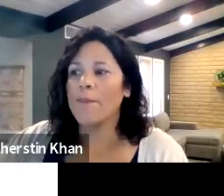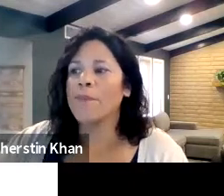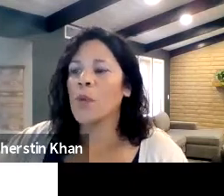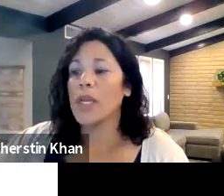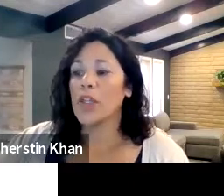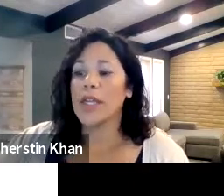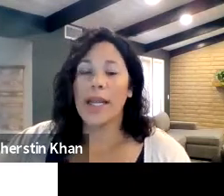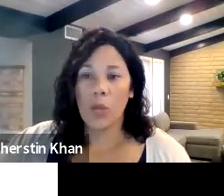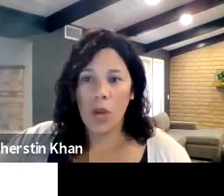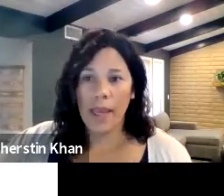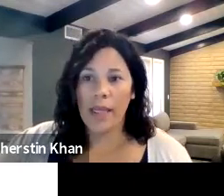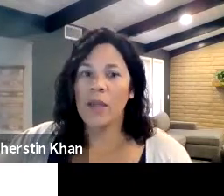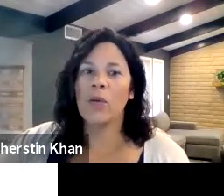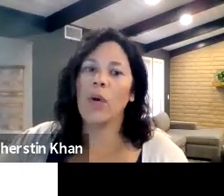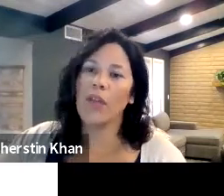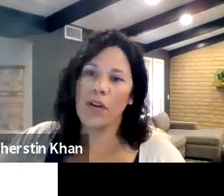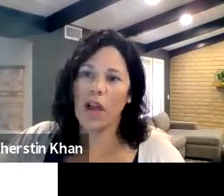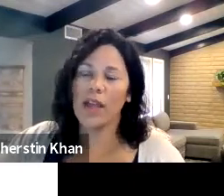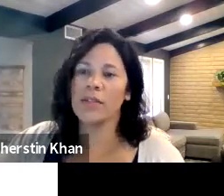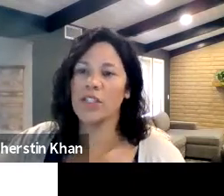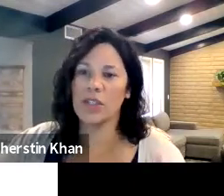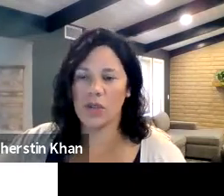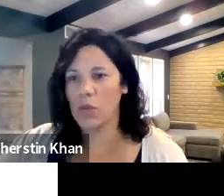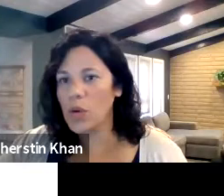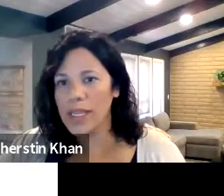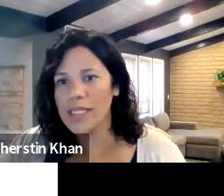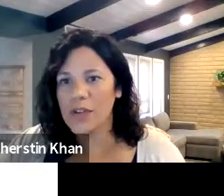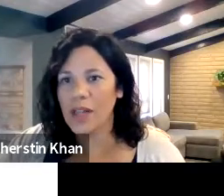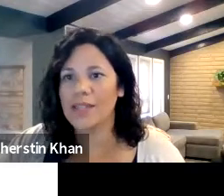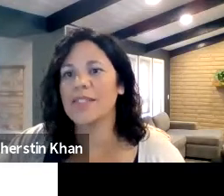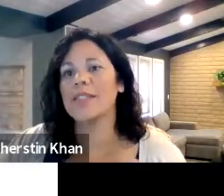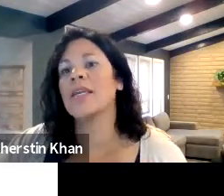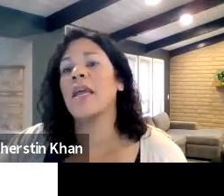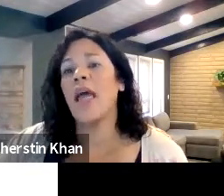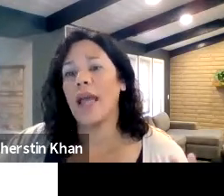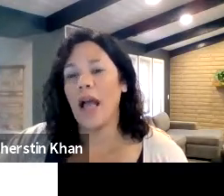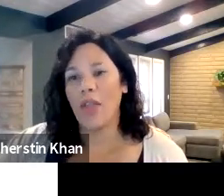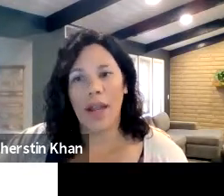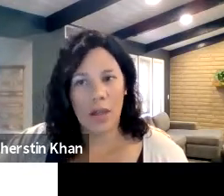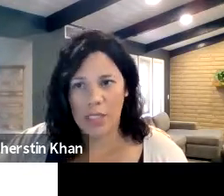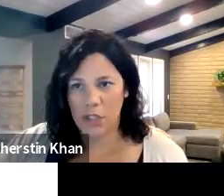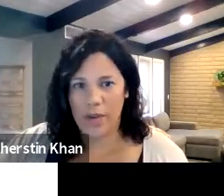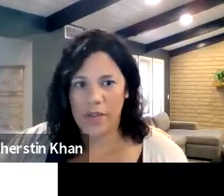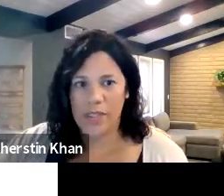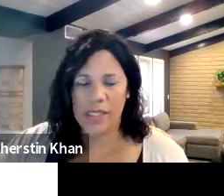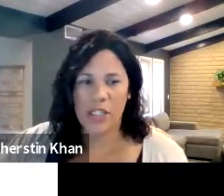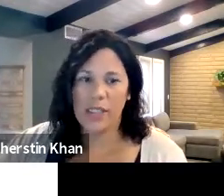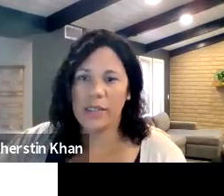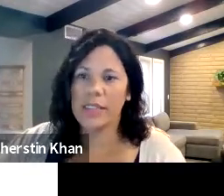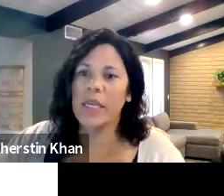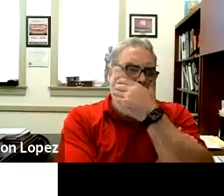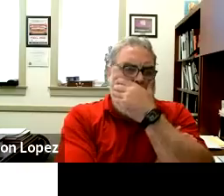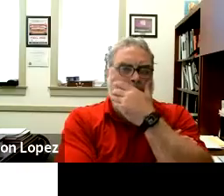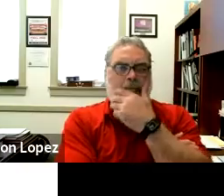So we can look at enrollment, whether or not students are enrolling in different classes and how that helps to drive the